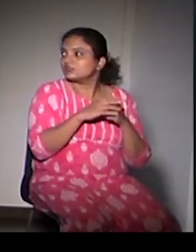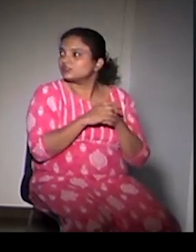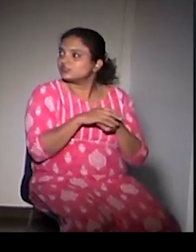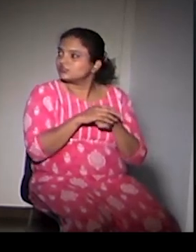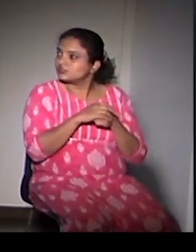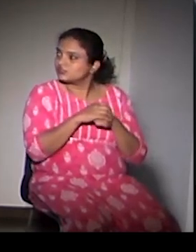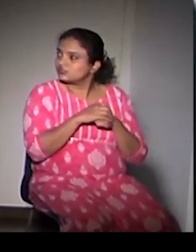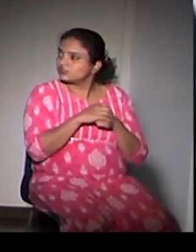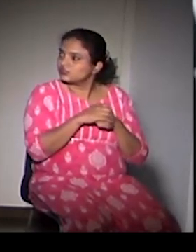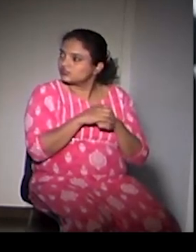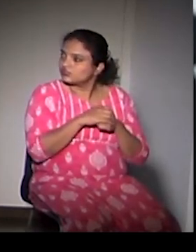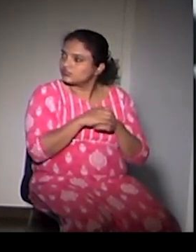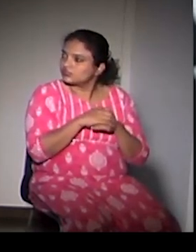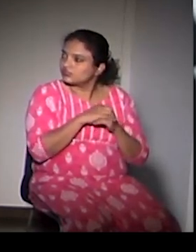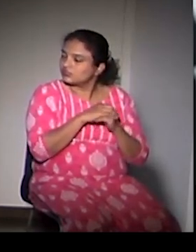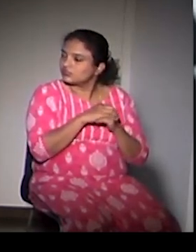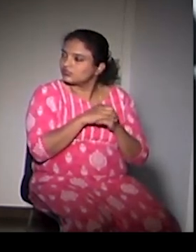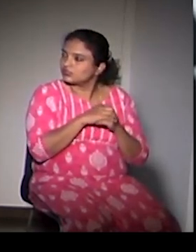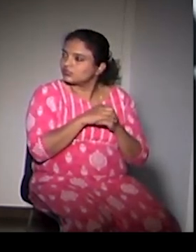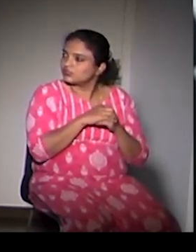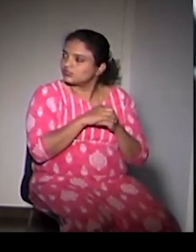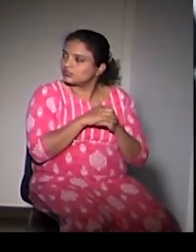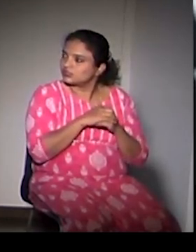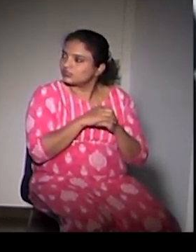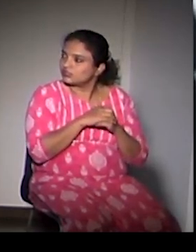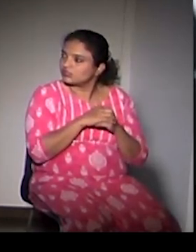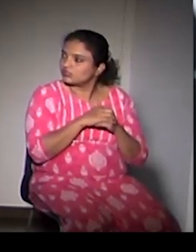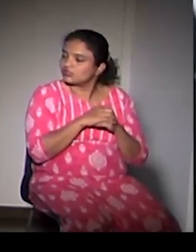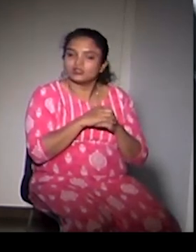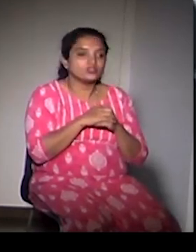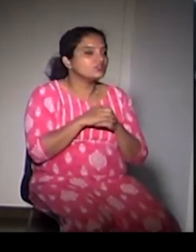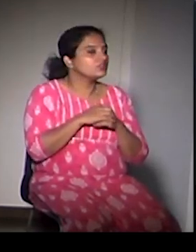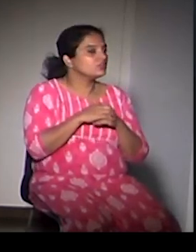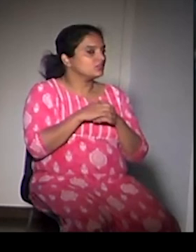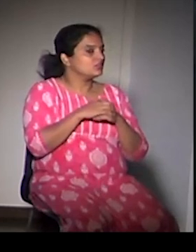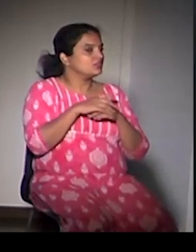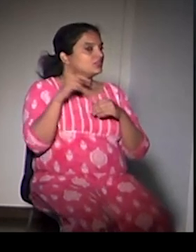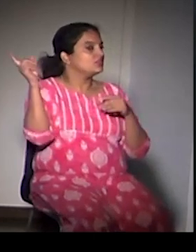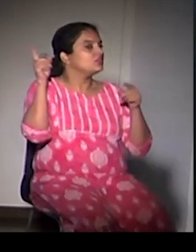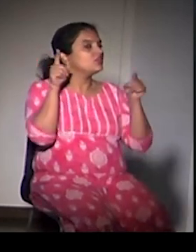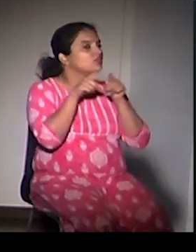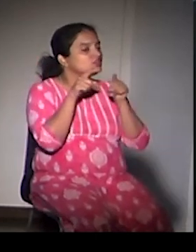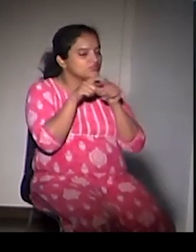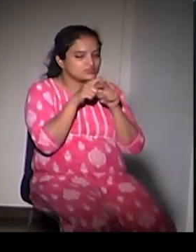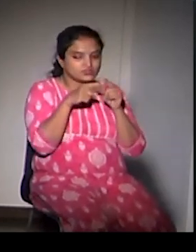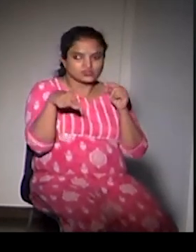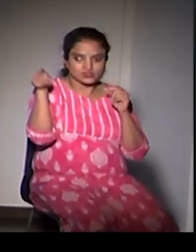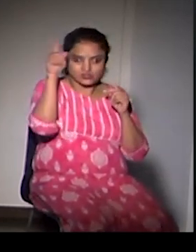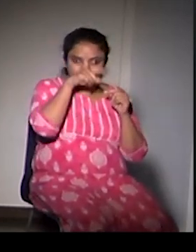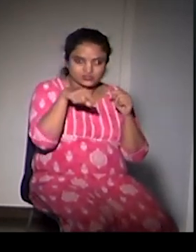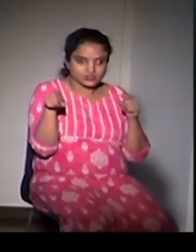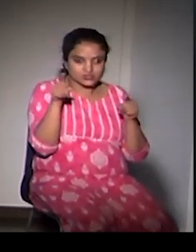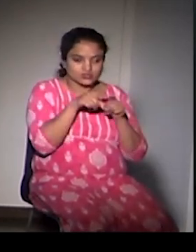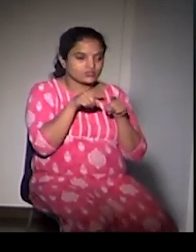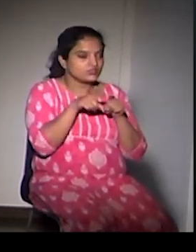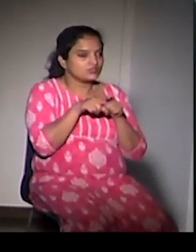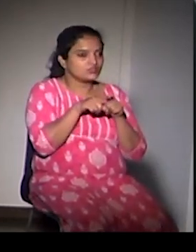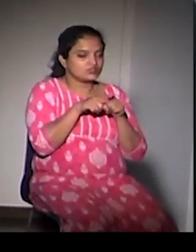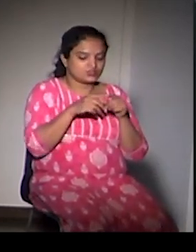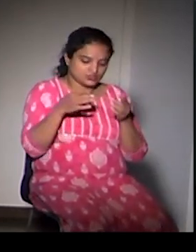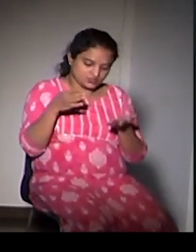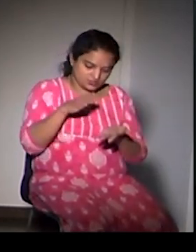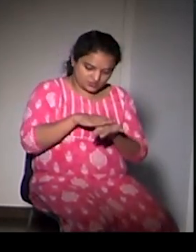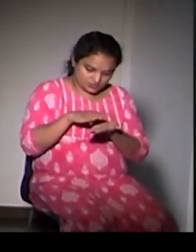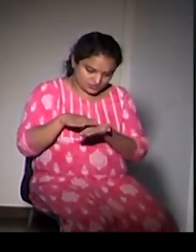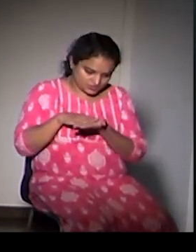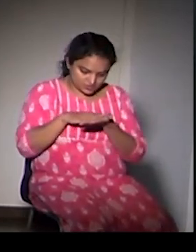So I've talked about cut tile mosaic, and the crucial thing about it is that the tiles are